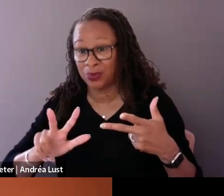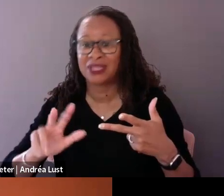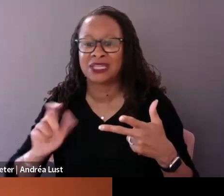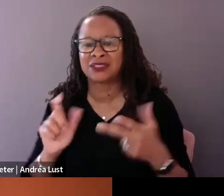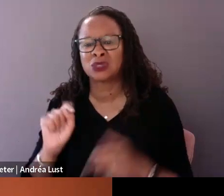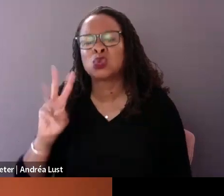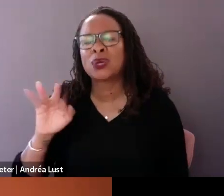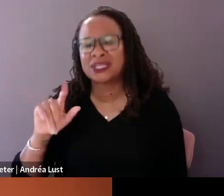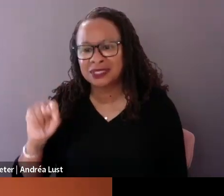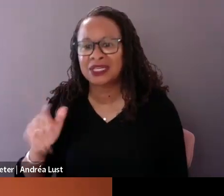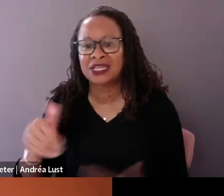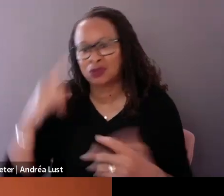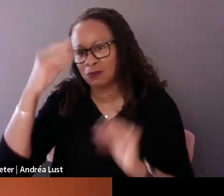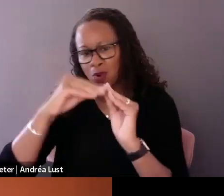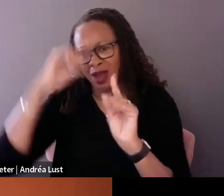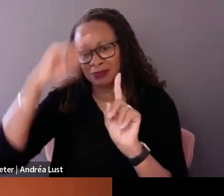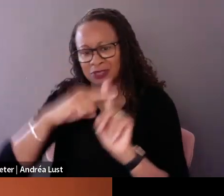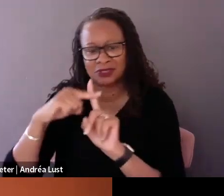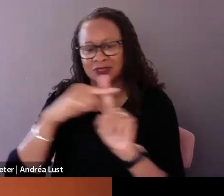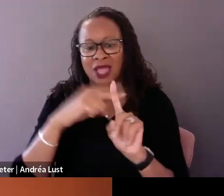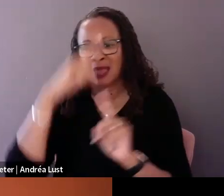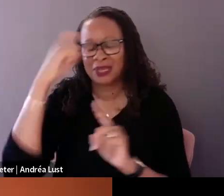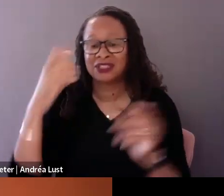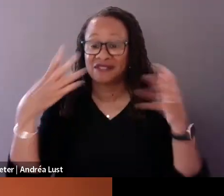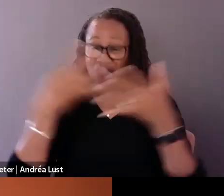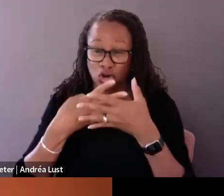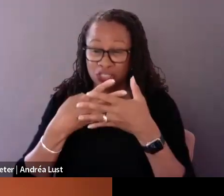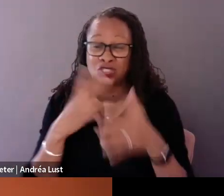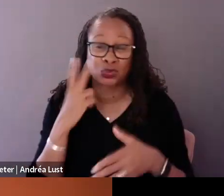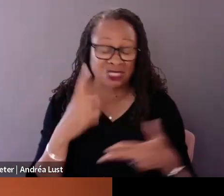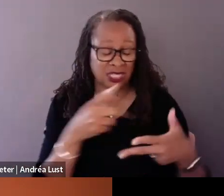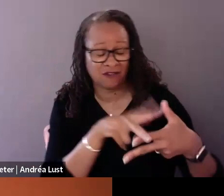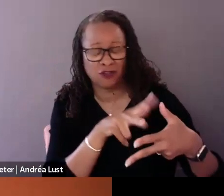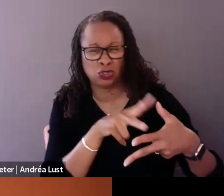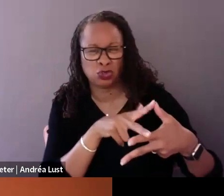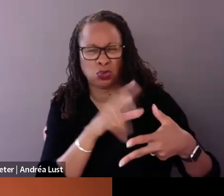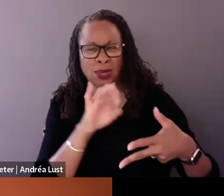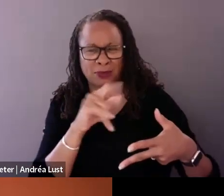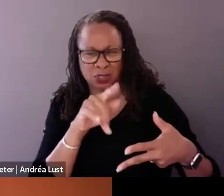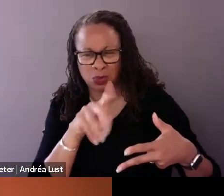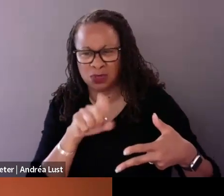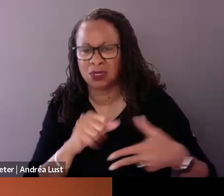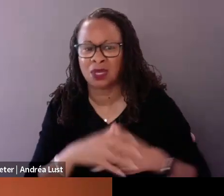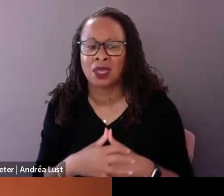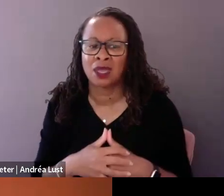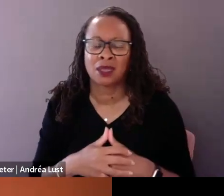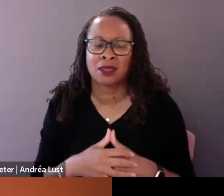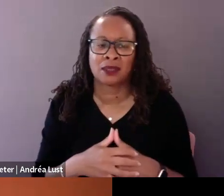some optimism, because of the darkness that you see in the first two episodes. But you know,